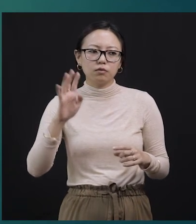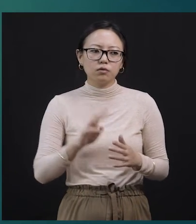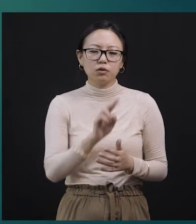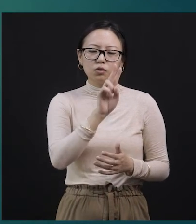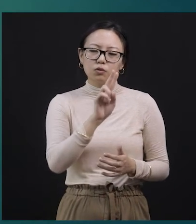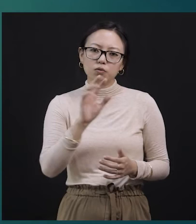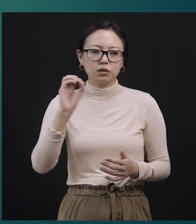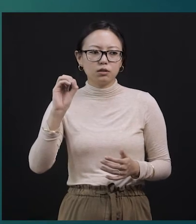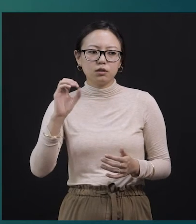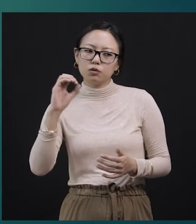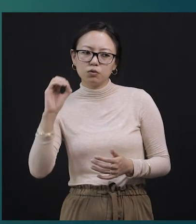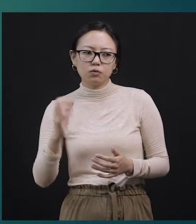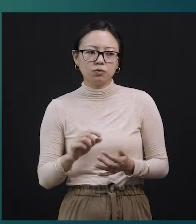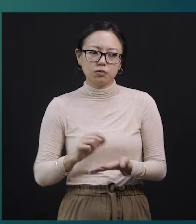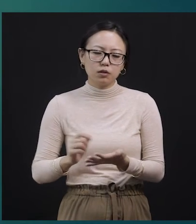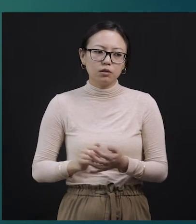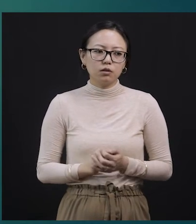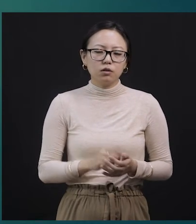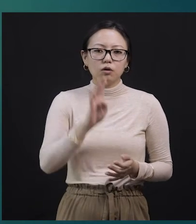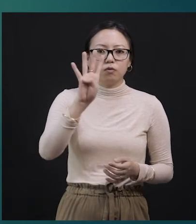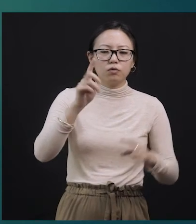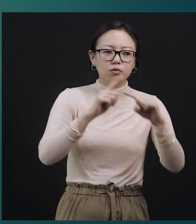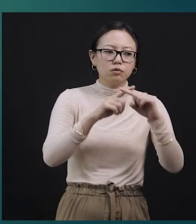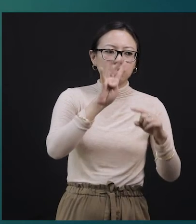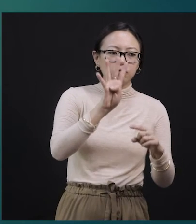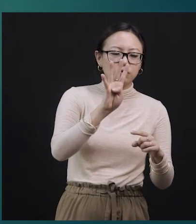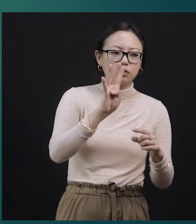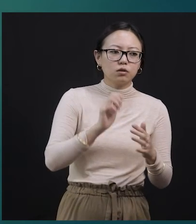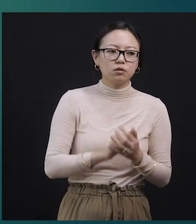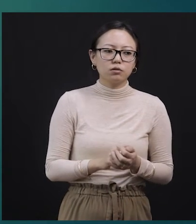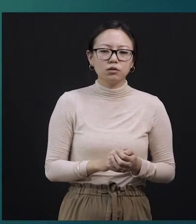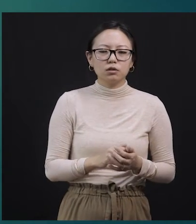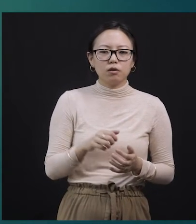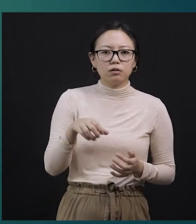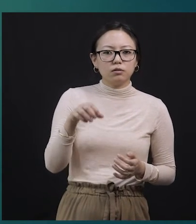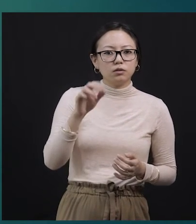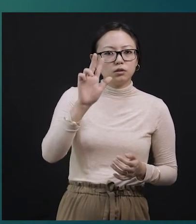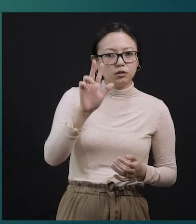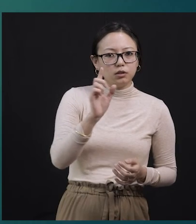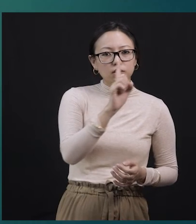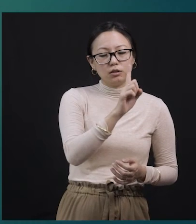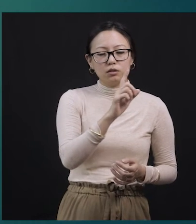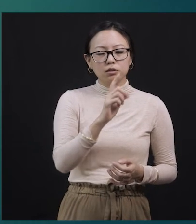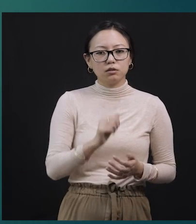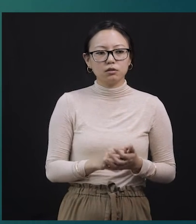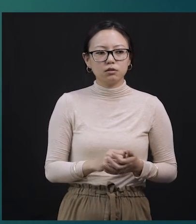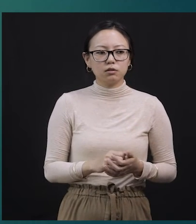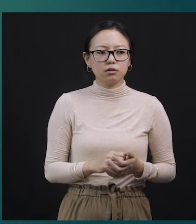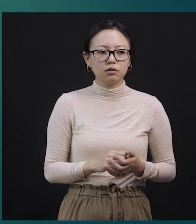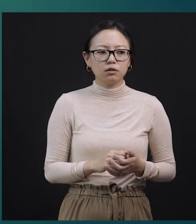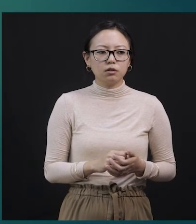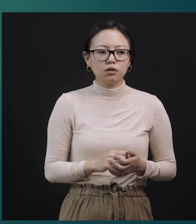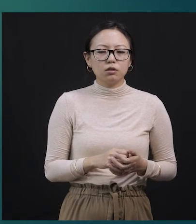4 4s are 16 plus 2. 18, 18, 8, carry 1. Then again you have 4 2s are 8, right? And then it